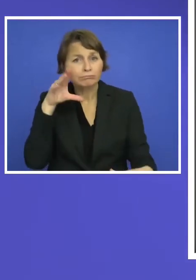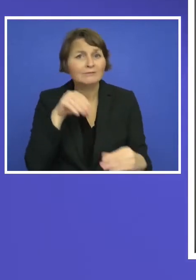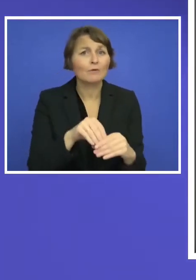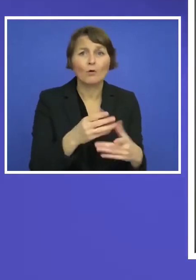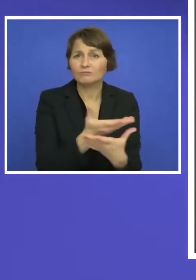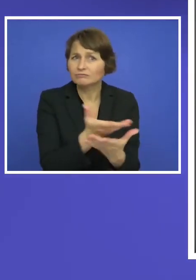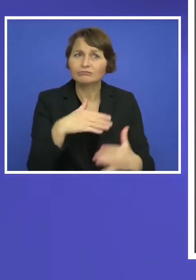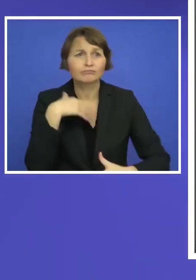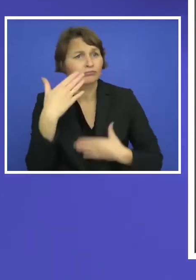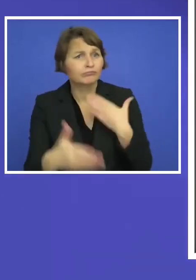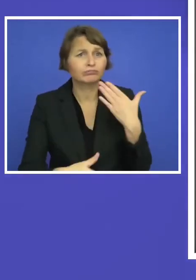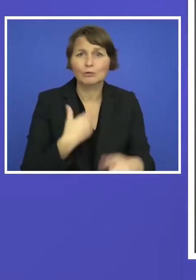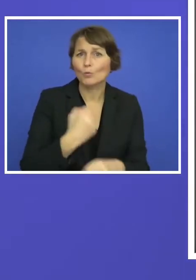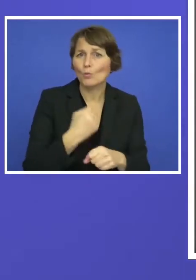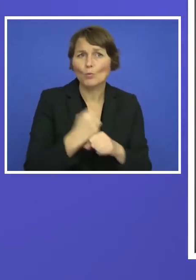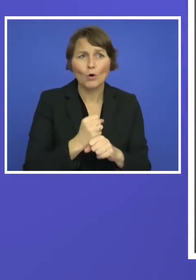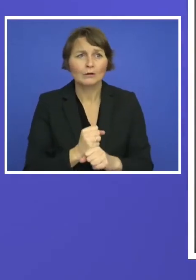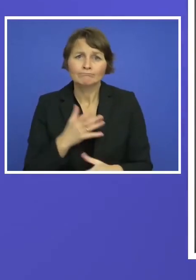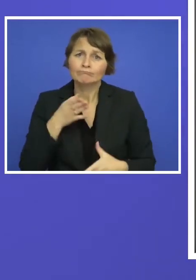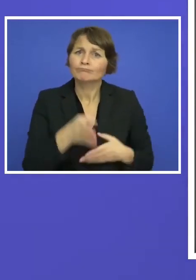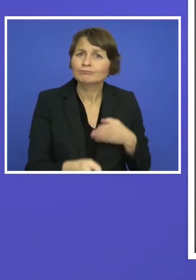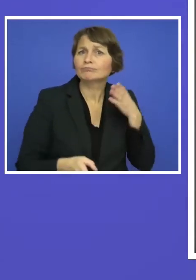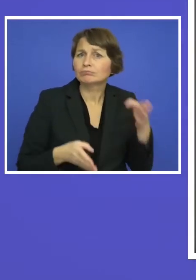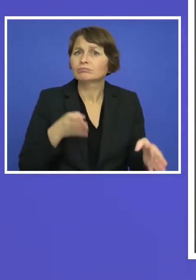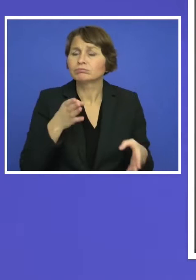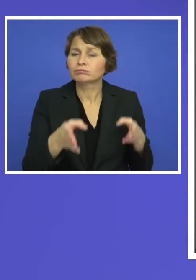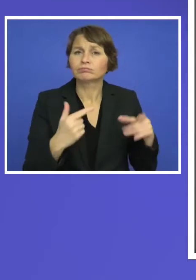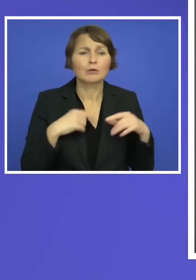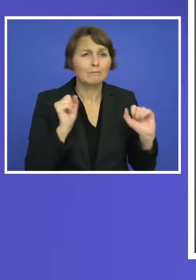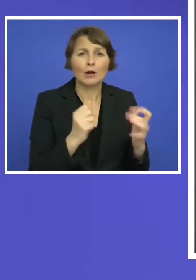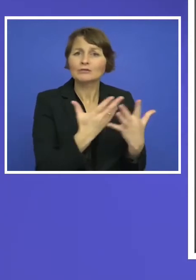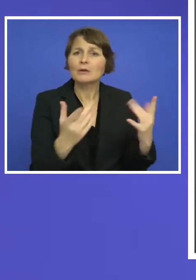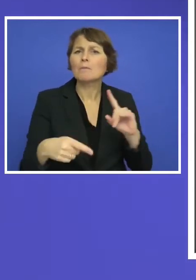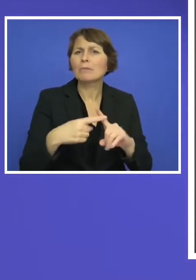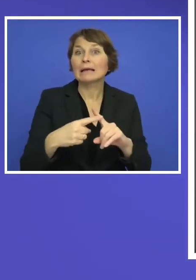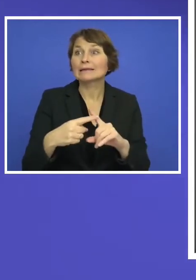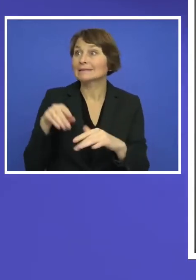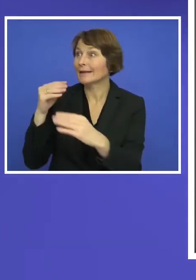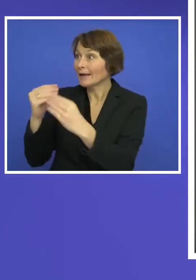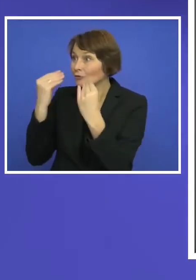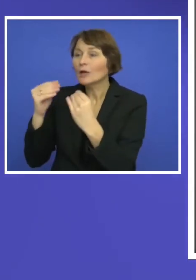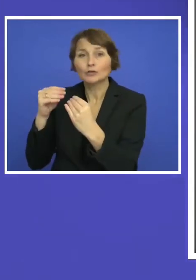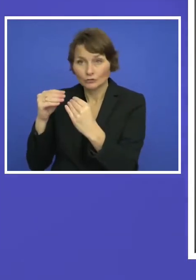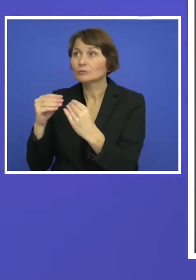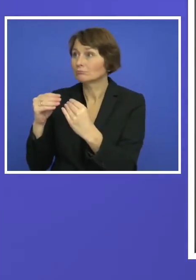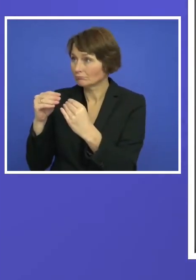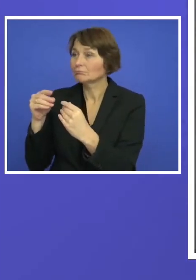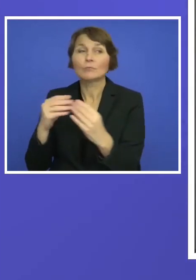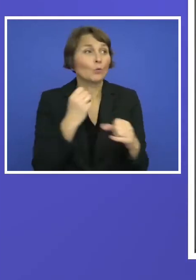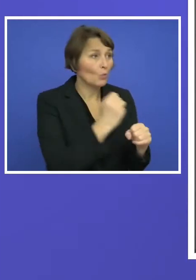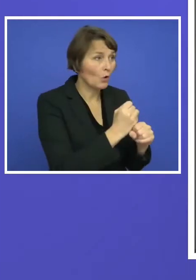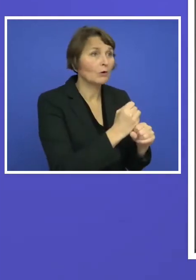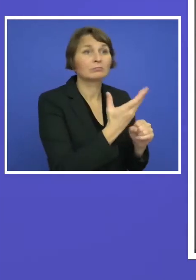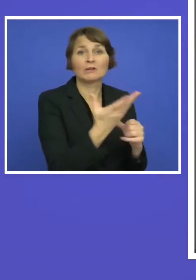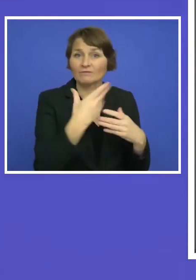life, to have the possibility and access to education, but also to working life. And it is so important also